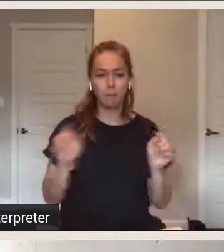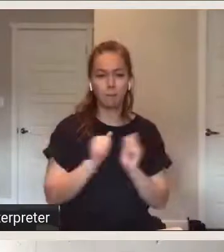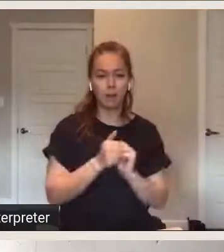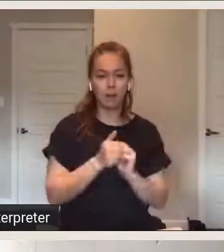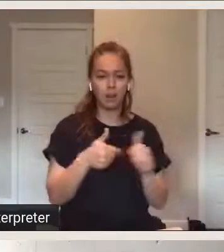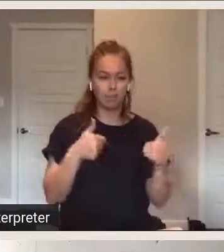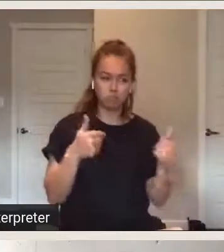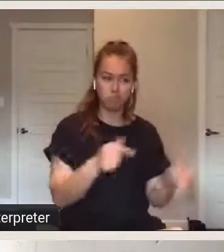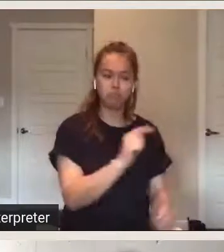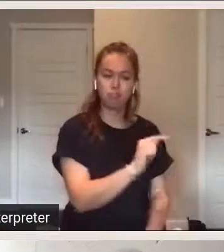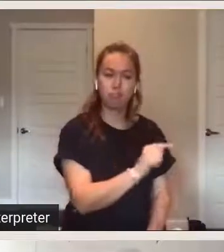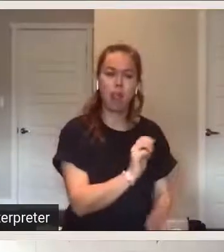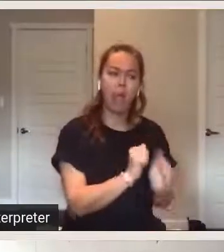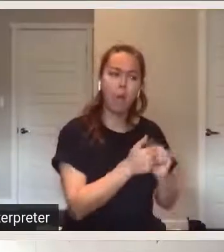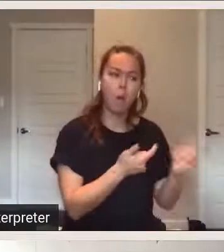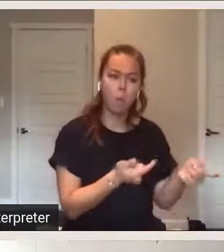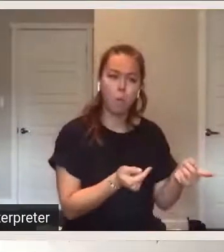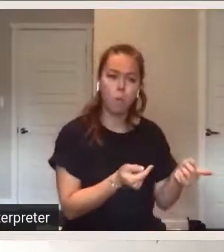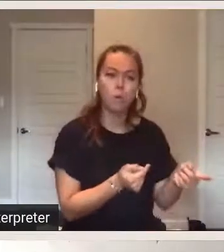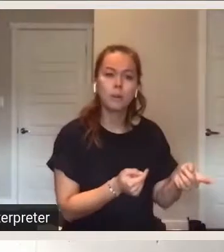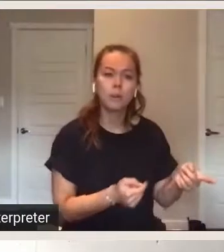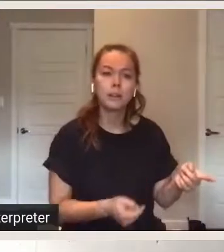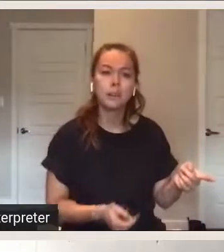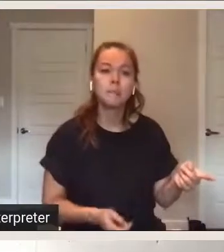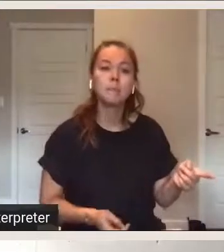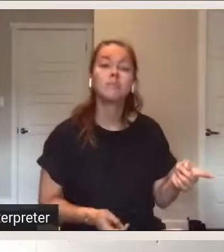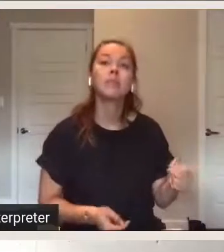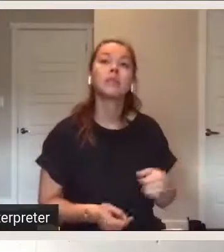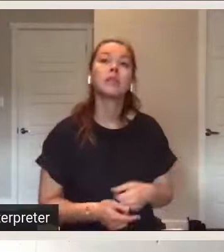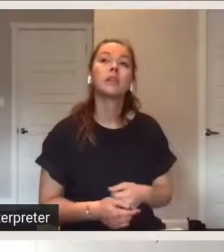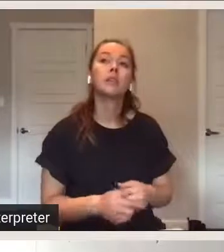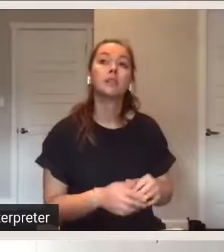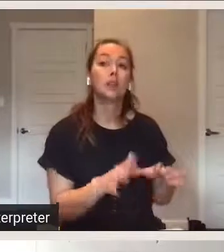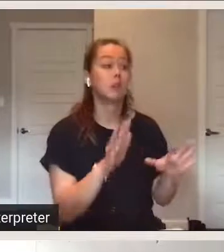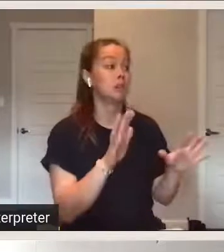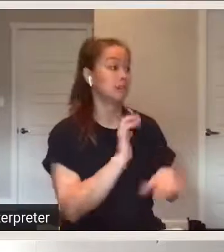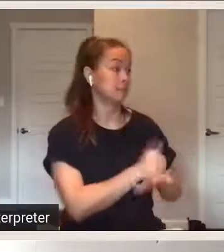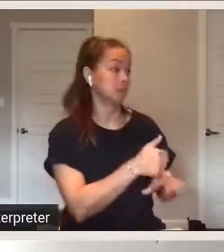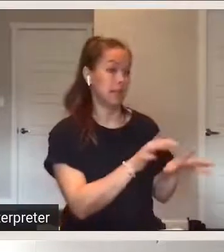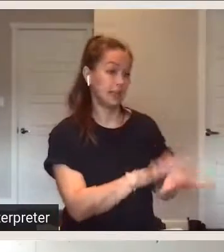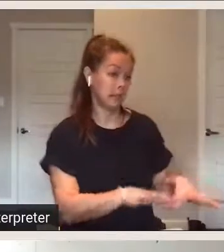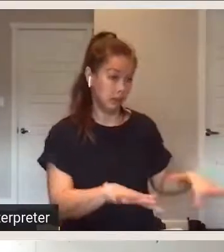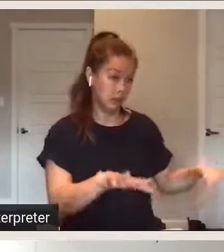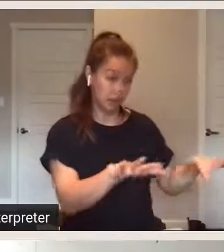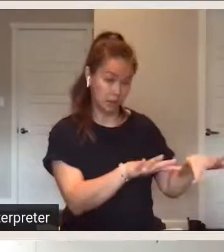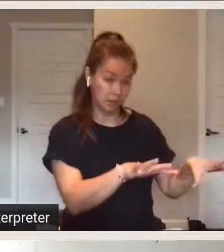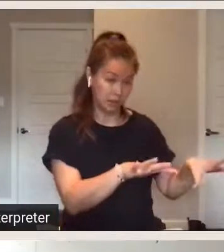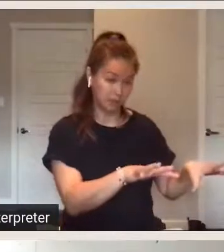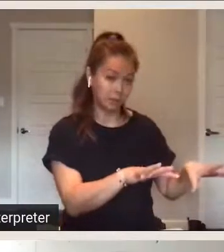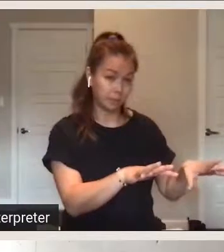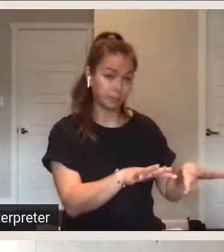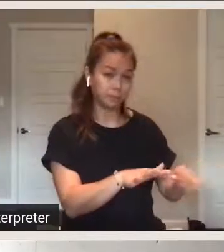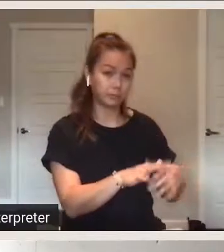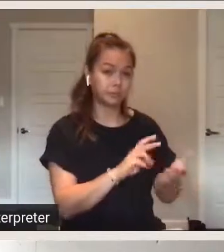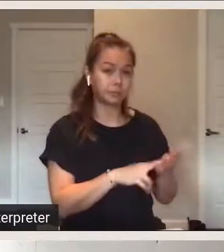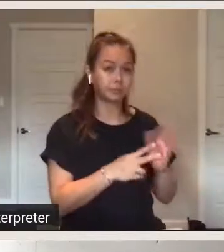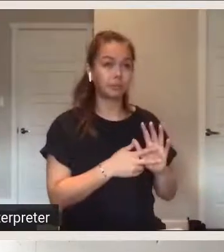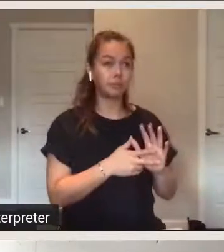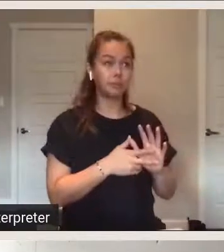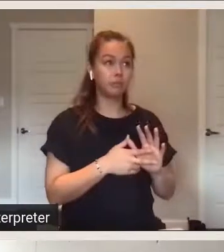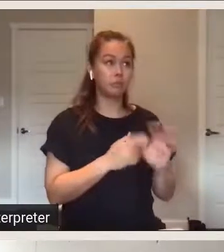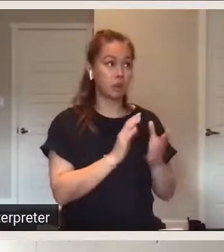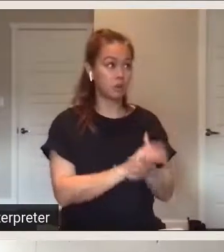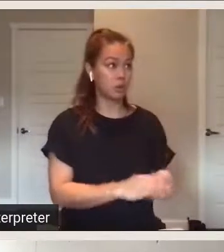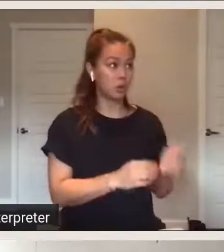But sort of, so by, setting it here, it kind of allowed me to like open up the story to be